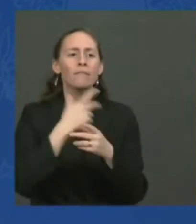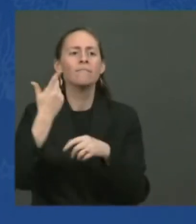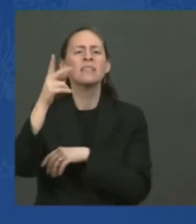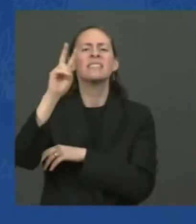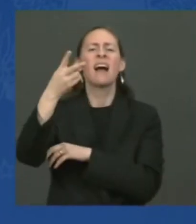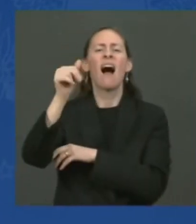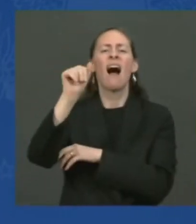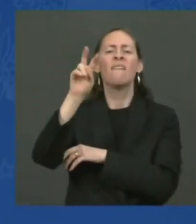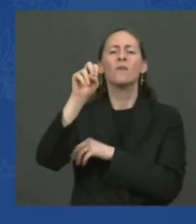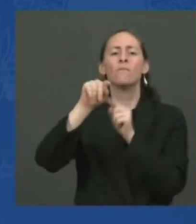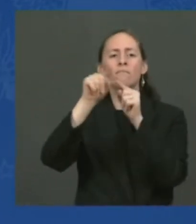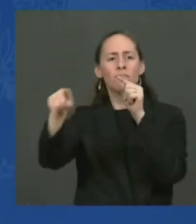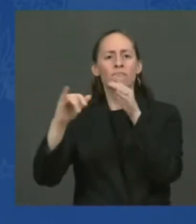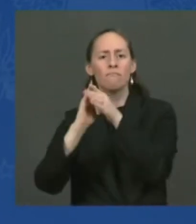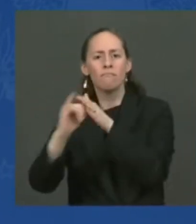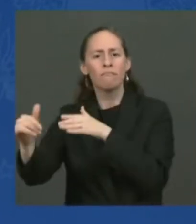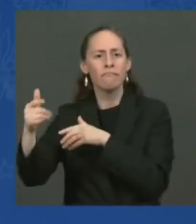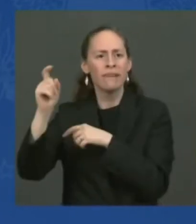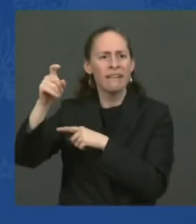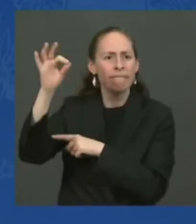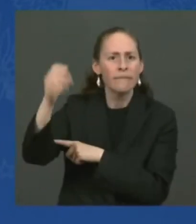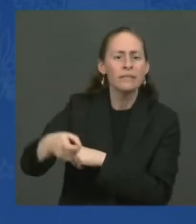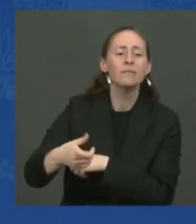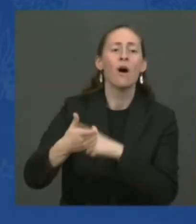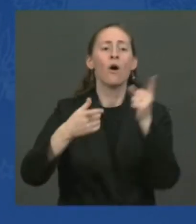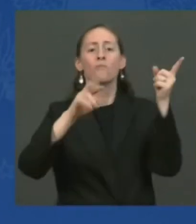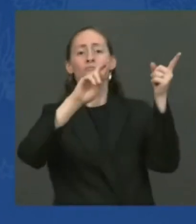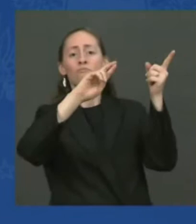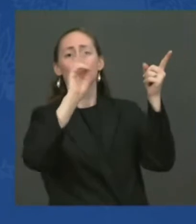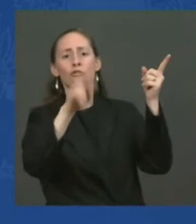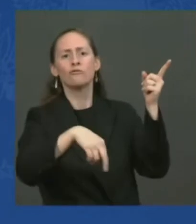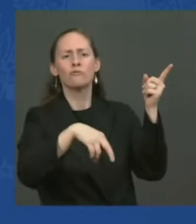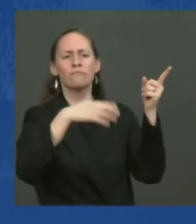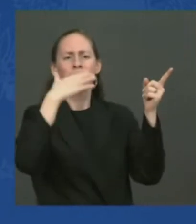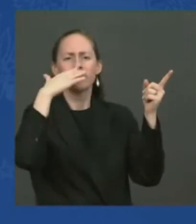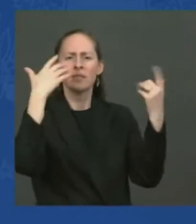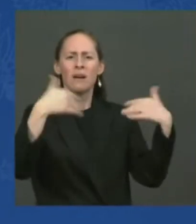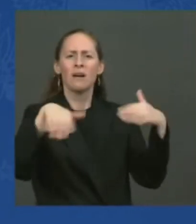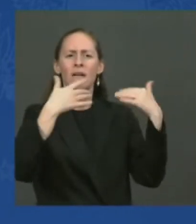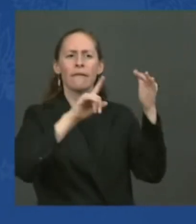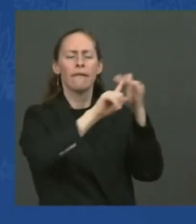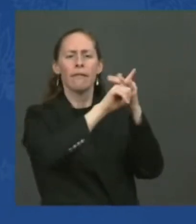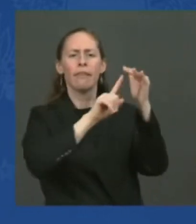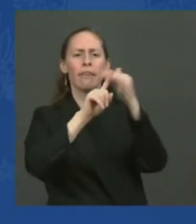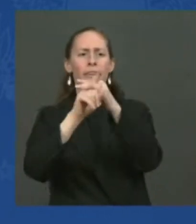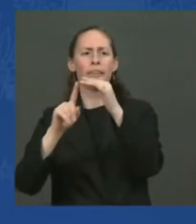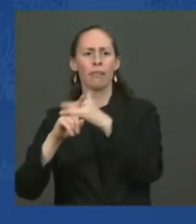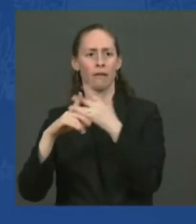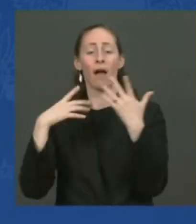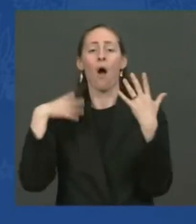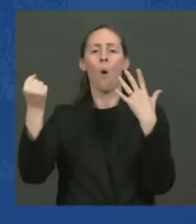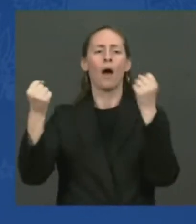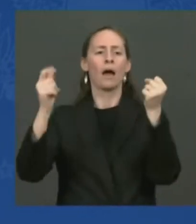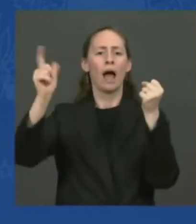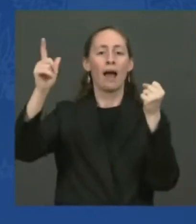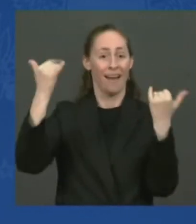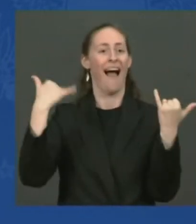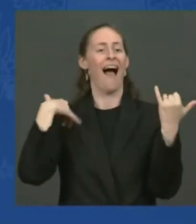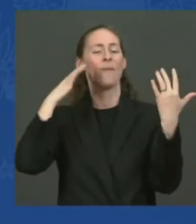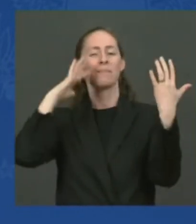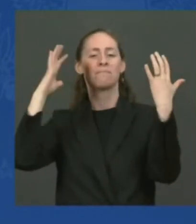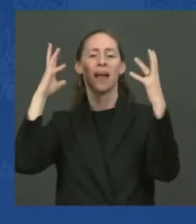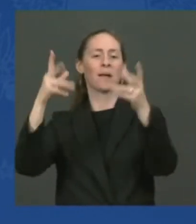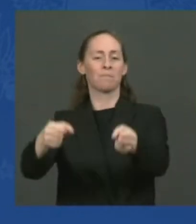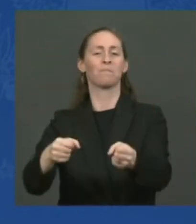Syracuse, the Inner Loop in Rochester, will all have the ability to get going. And there are projects as important